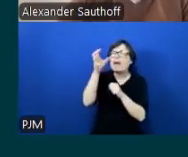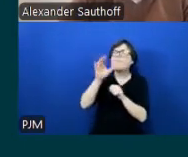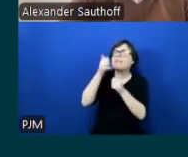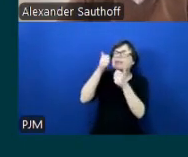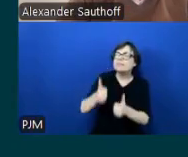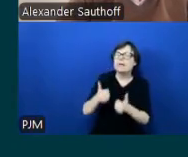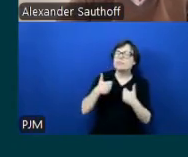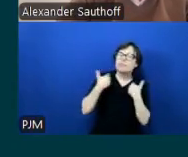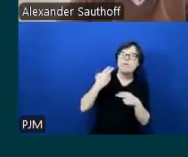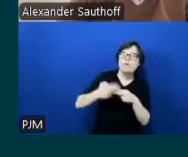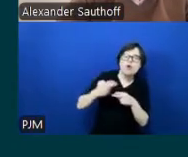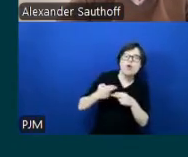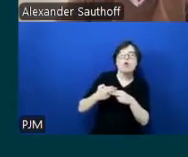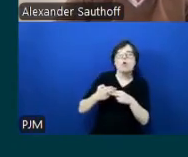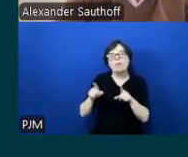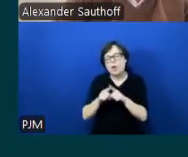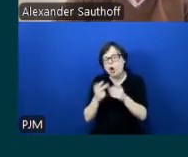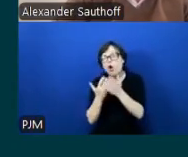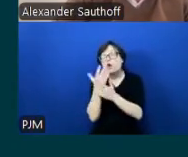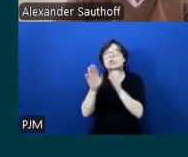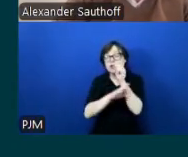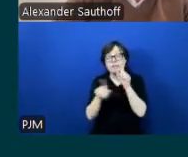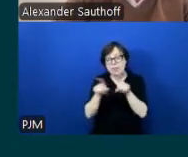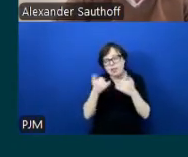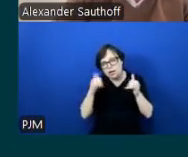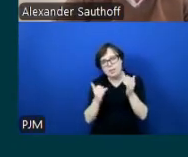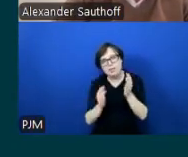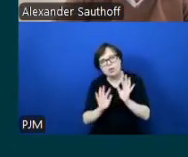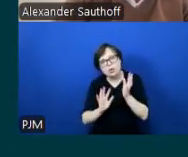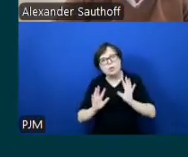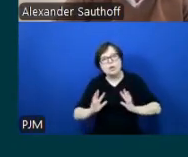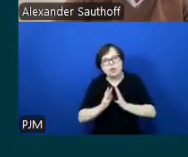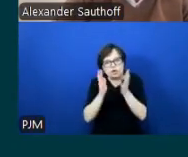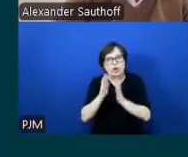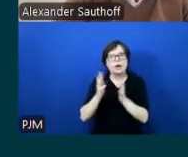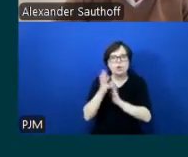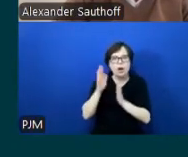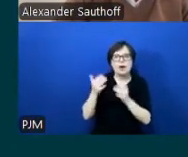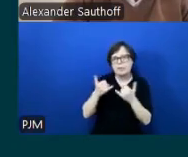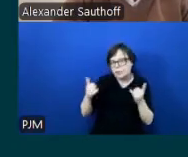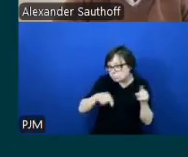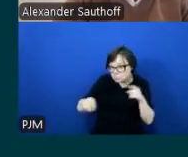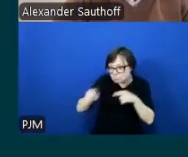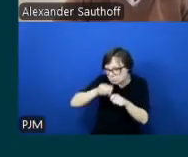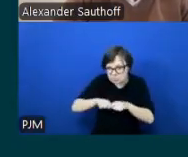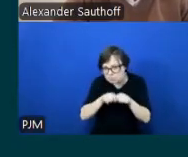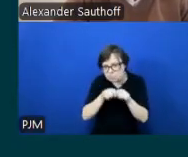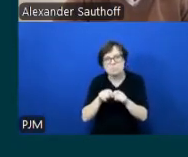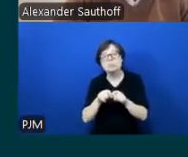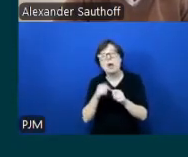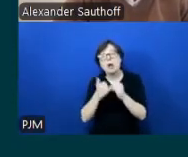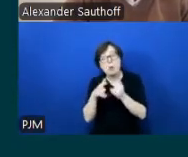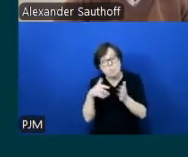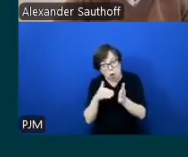And yeah, and then also conduct more surveys if needed by means of landscape architects